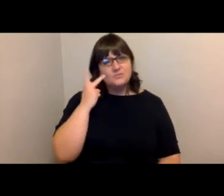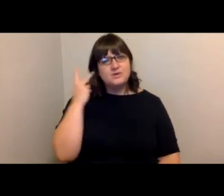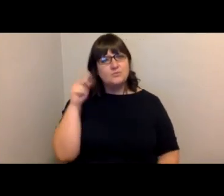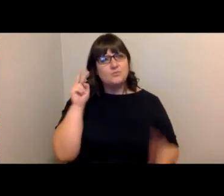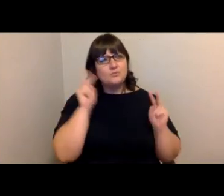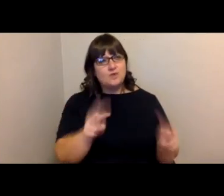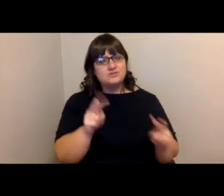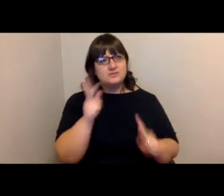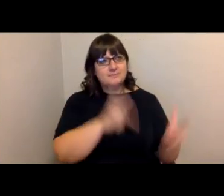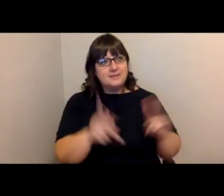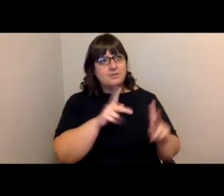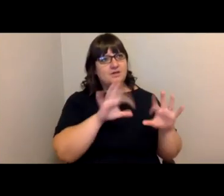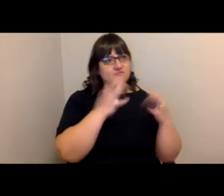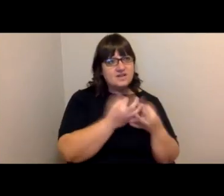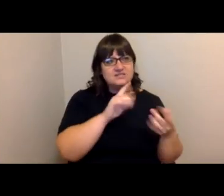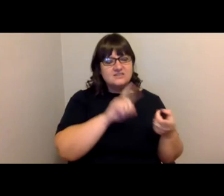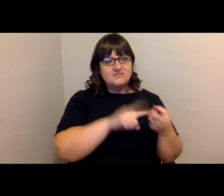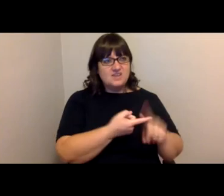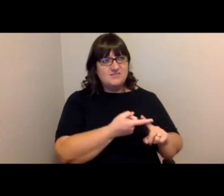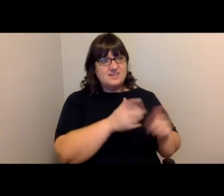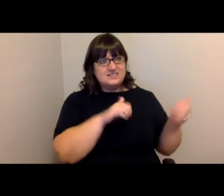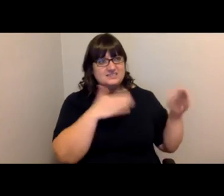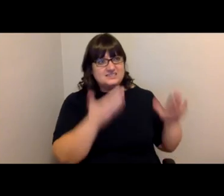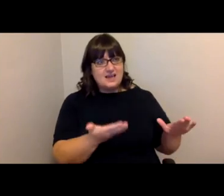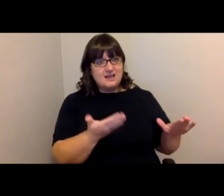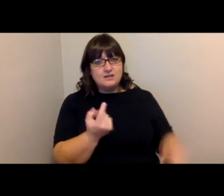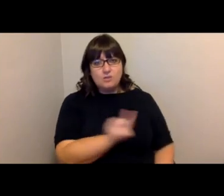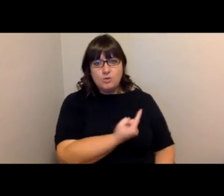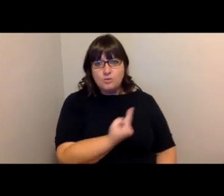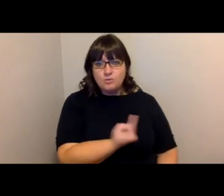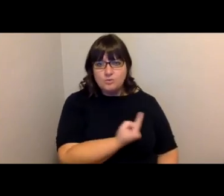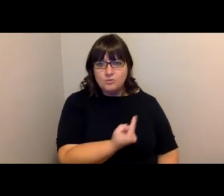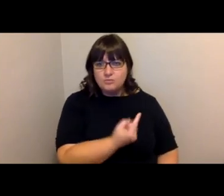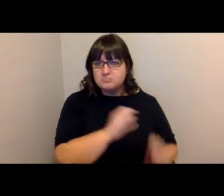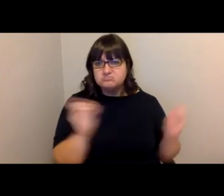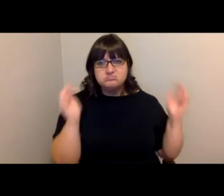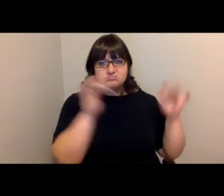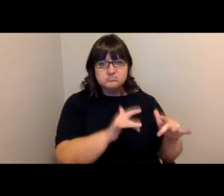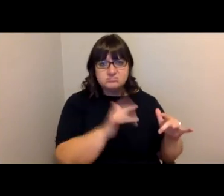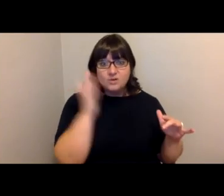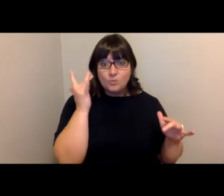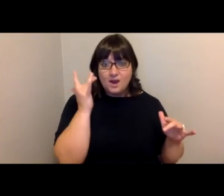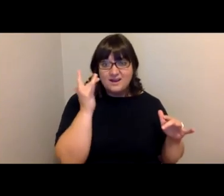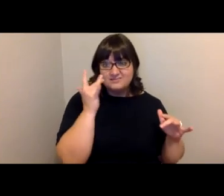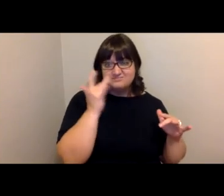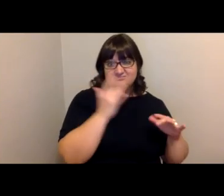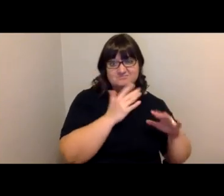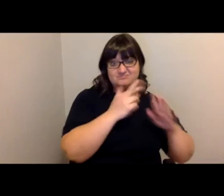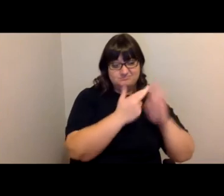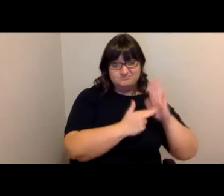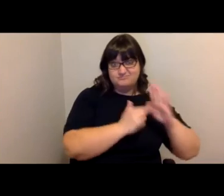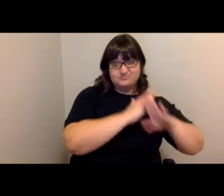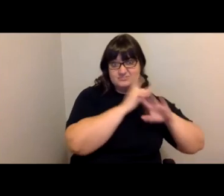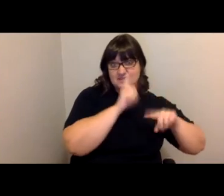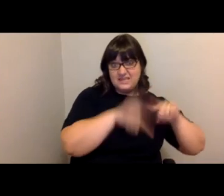ill or pass away without the deserved care and comfort surrounding them because of the restrictions, while other groups of friends went